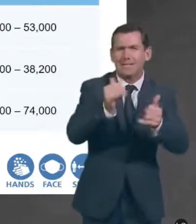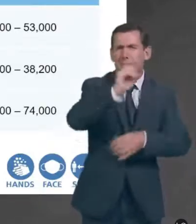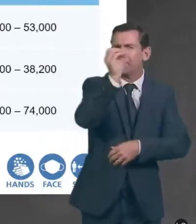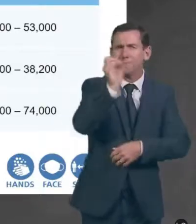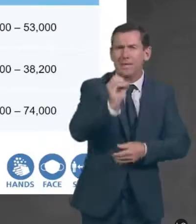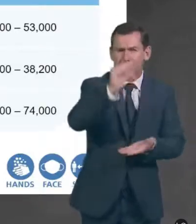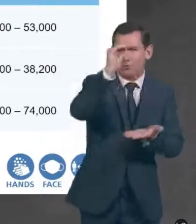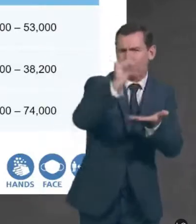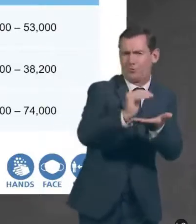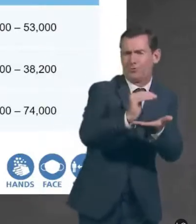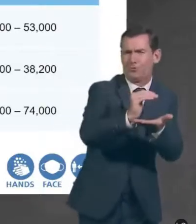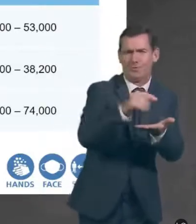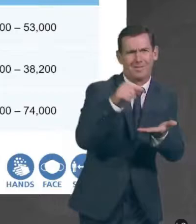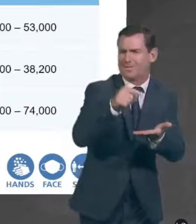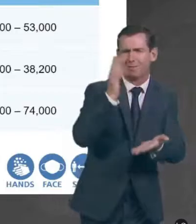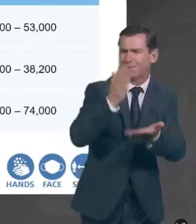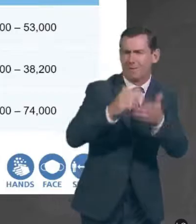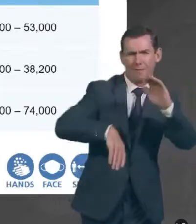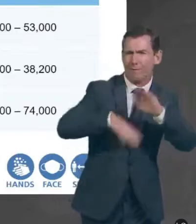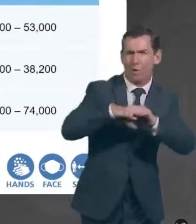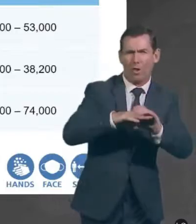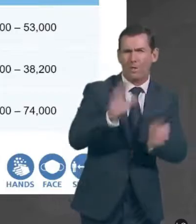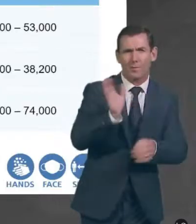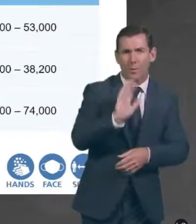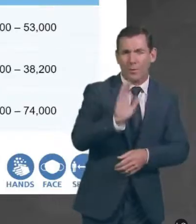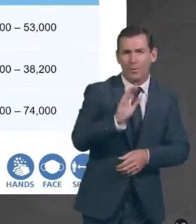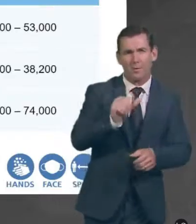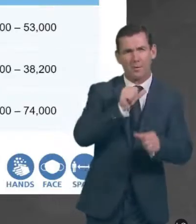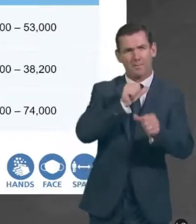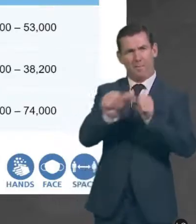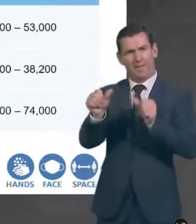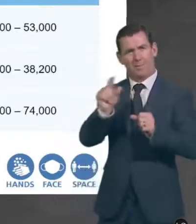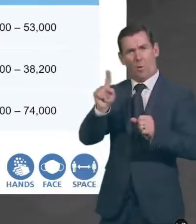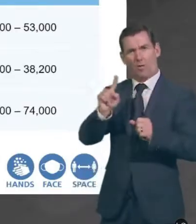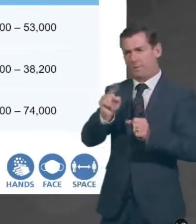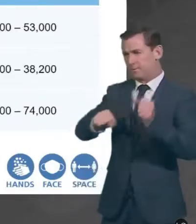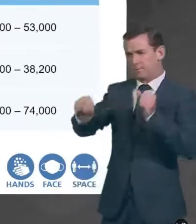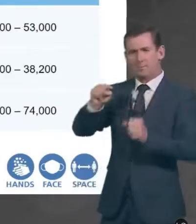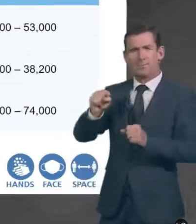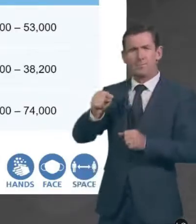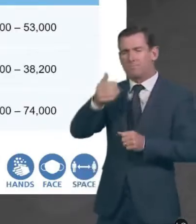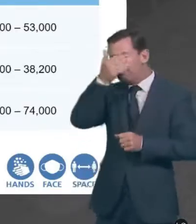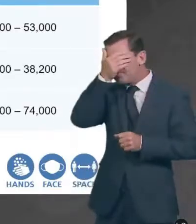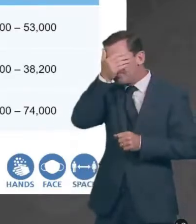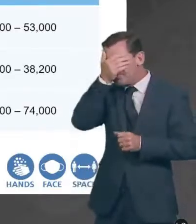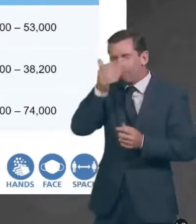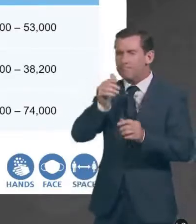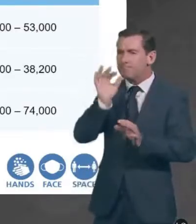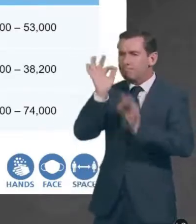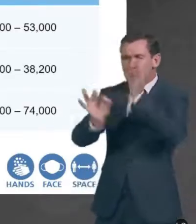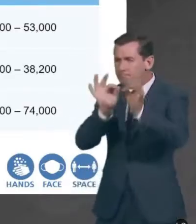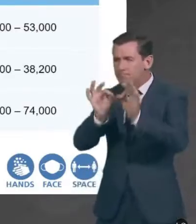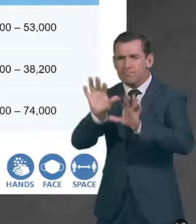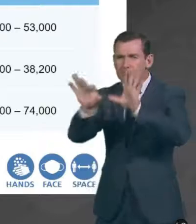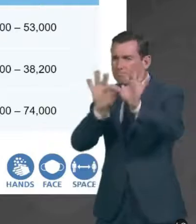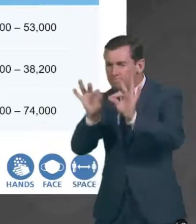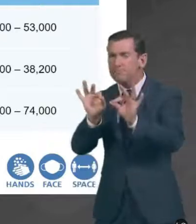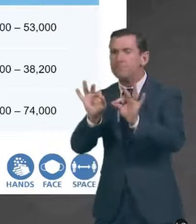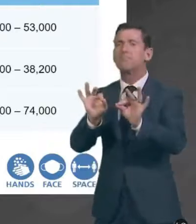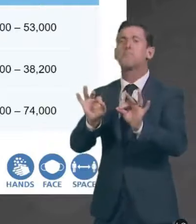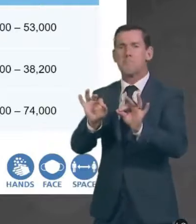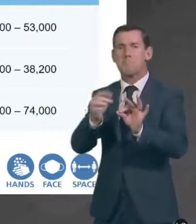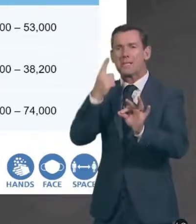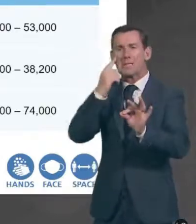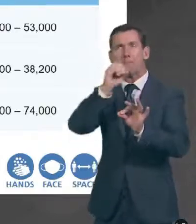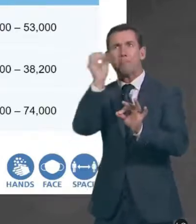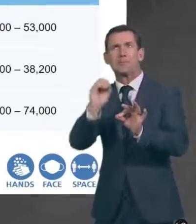total. So you have to do it through studies like the ONS study, which take random selections, or you do it through modeling